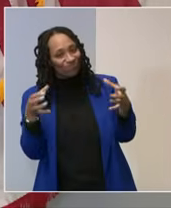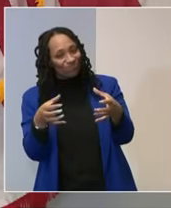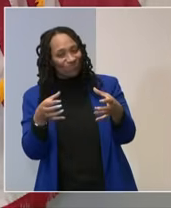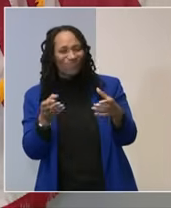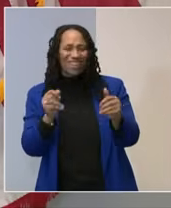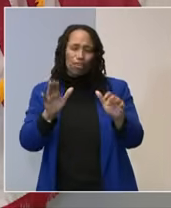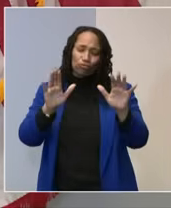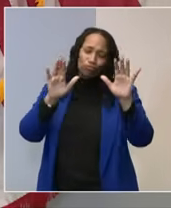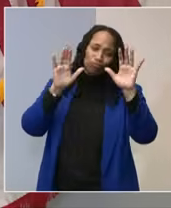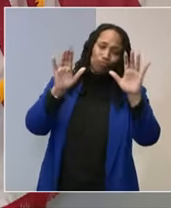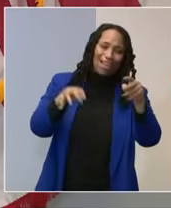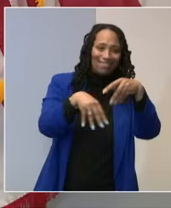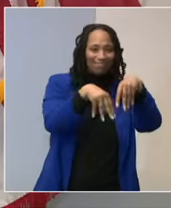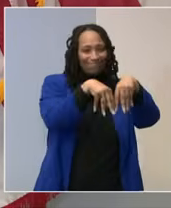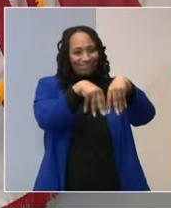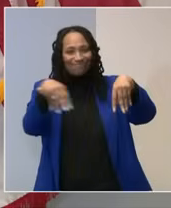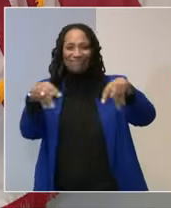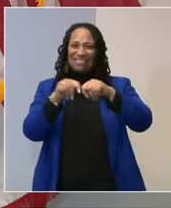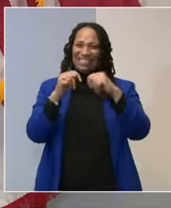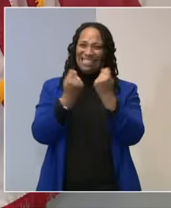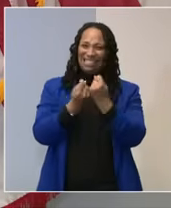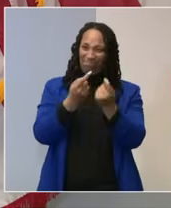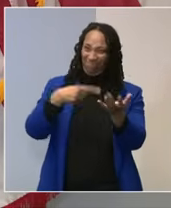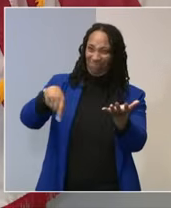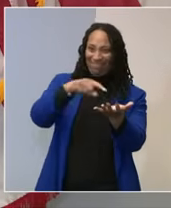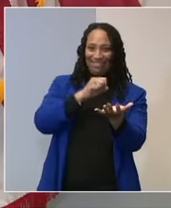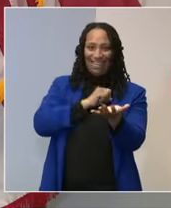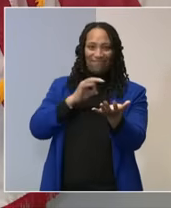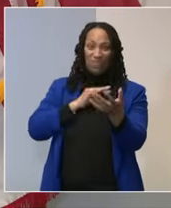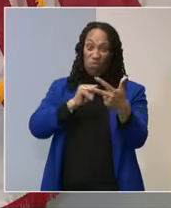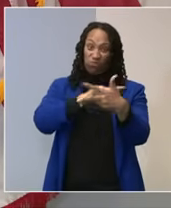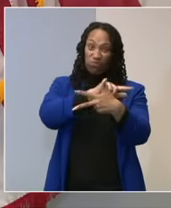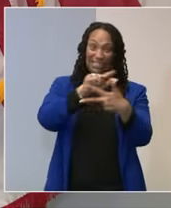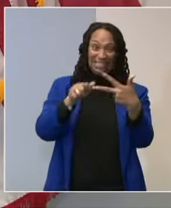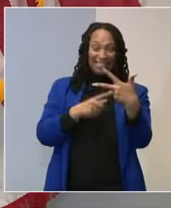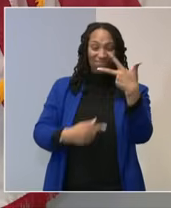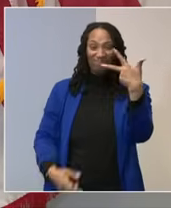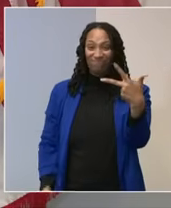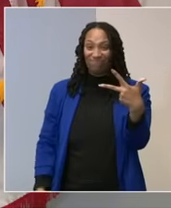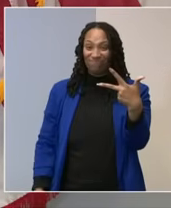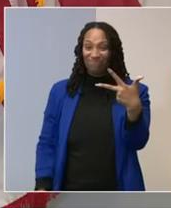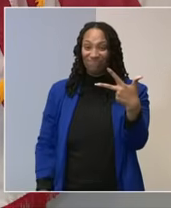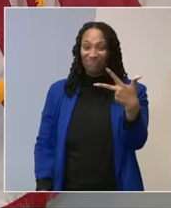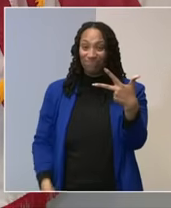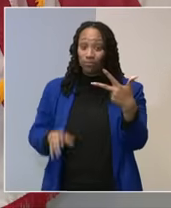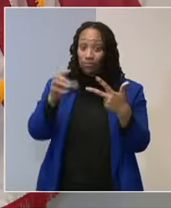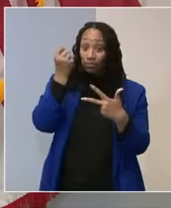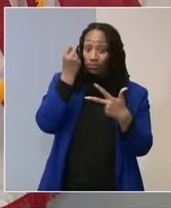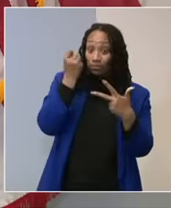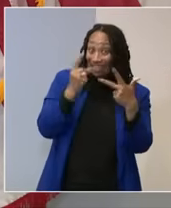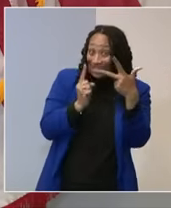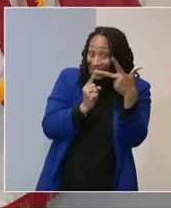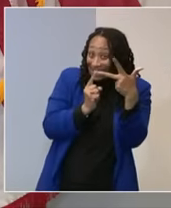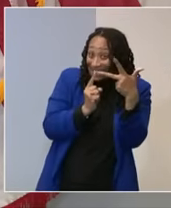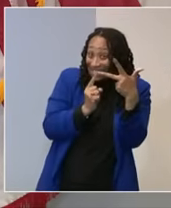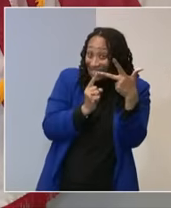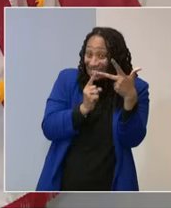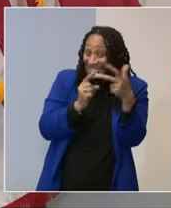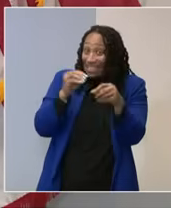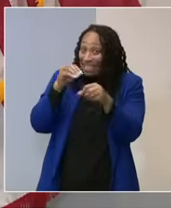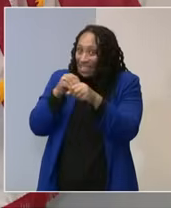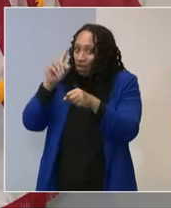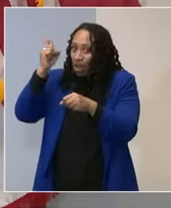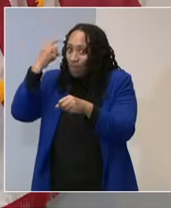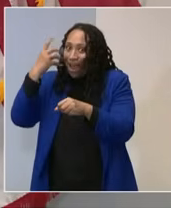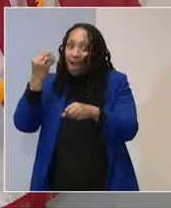me all along this journey, inside the government and outside the government. I saw some folks out there